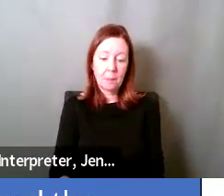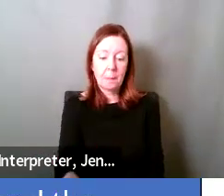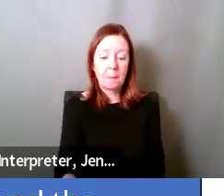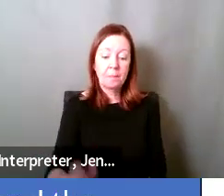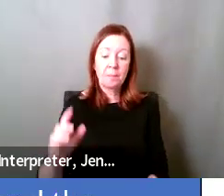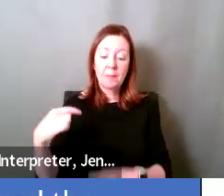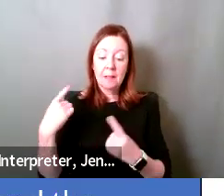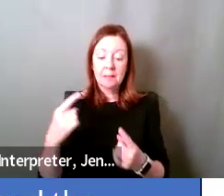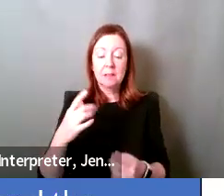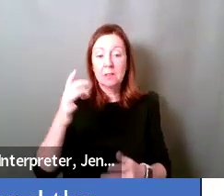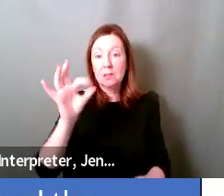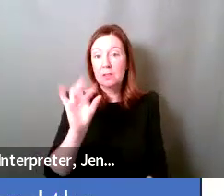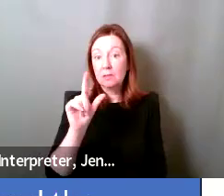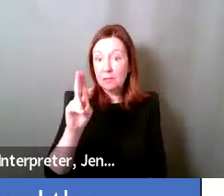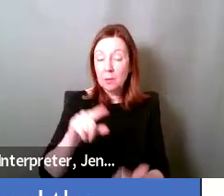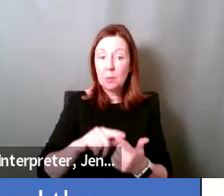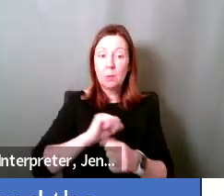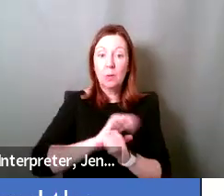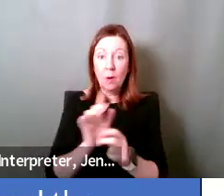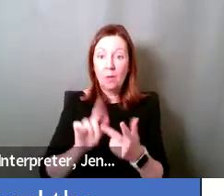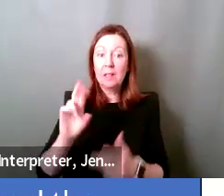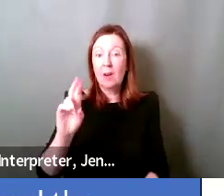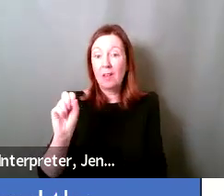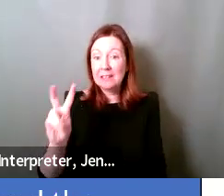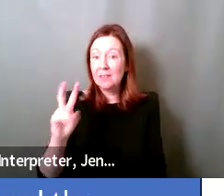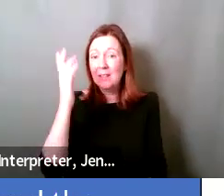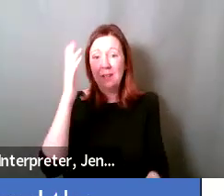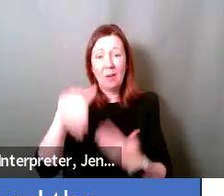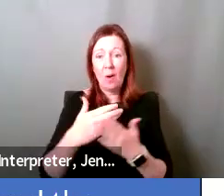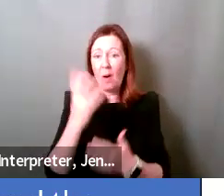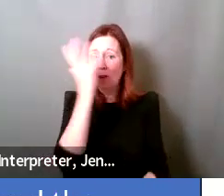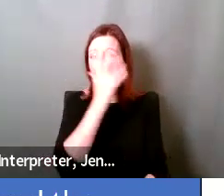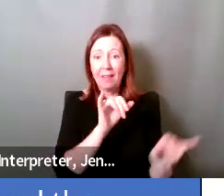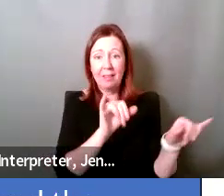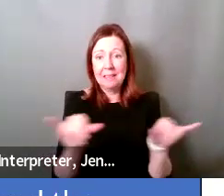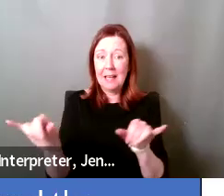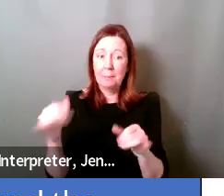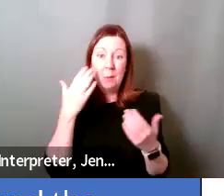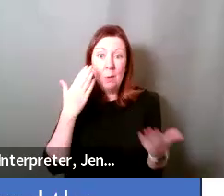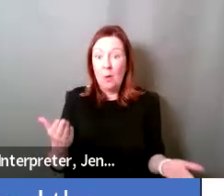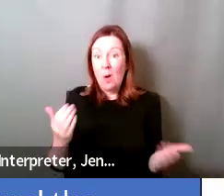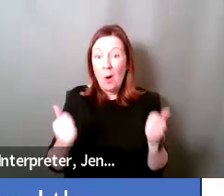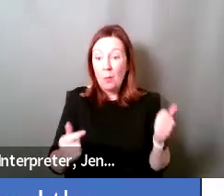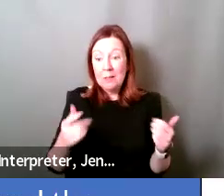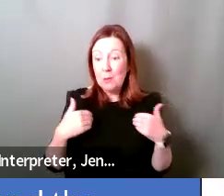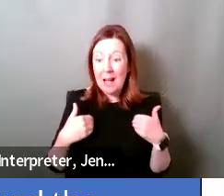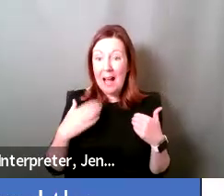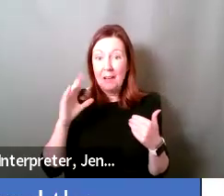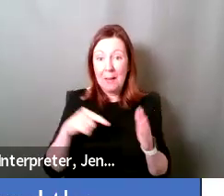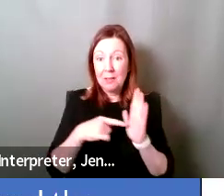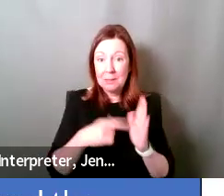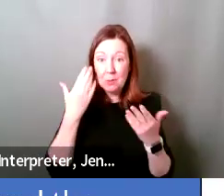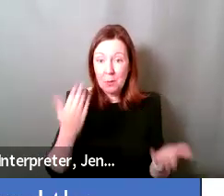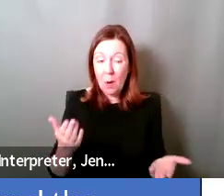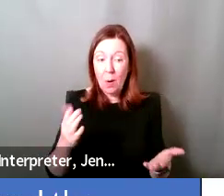So since flu, COVID, and RSV all look the same, you can't tell which one you have just by your symptoms. The only